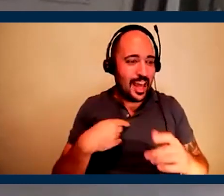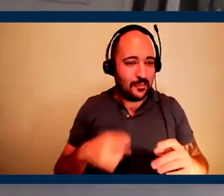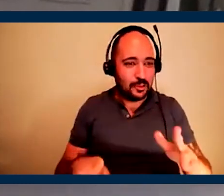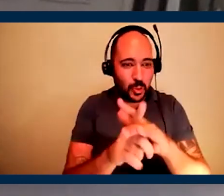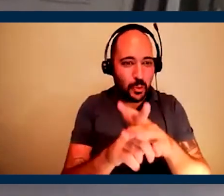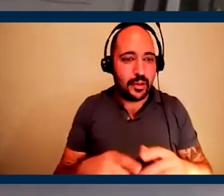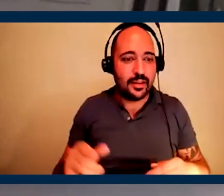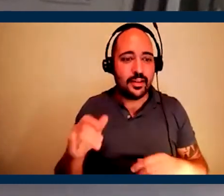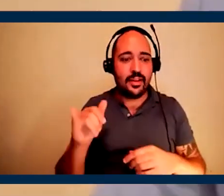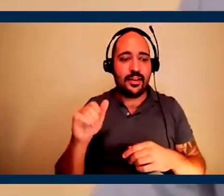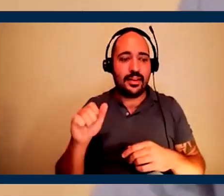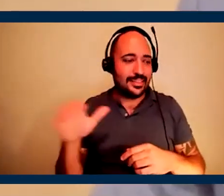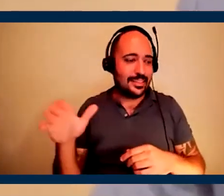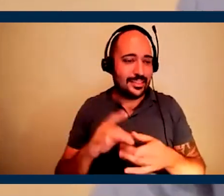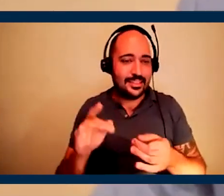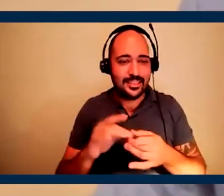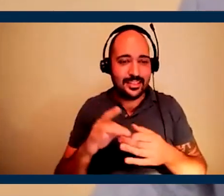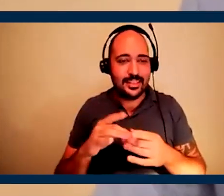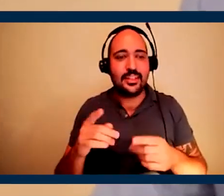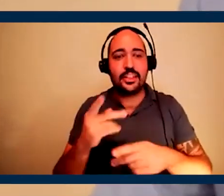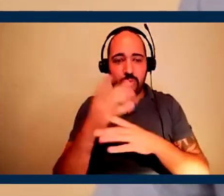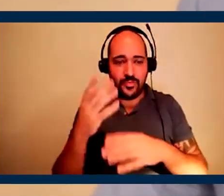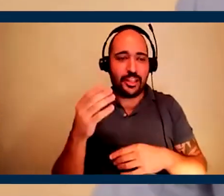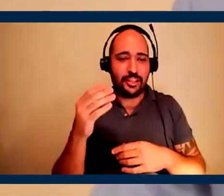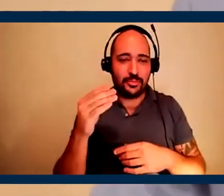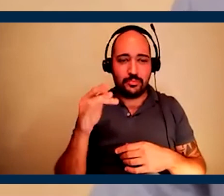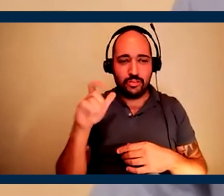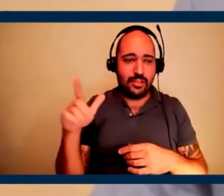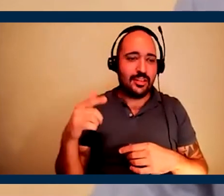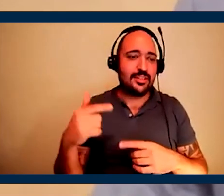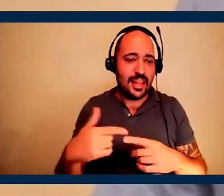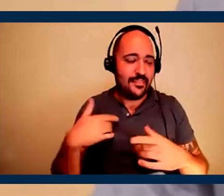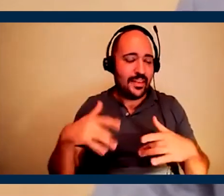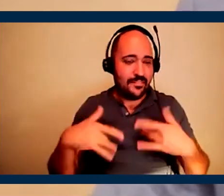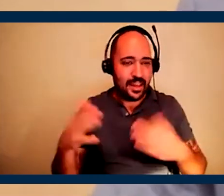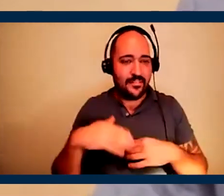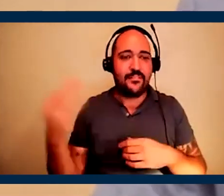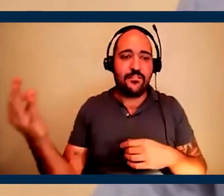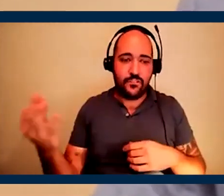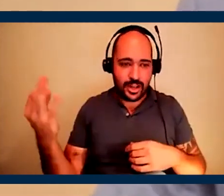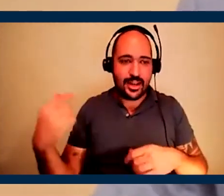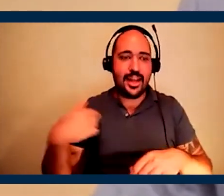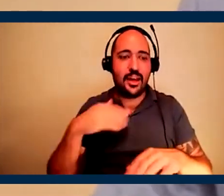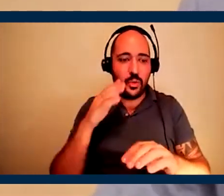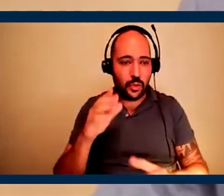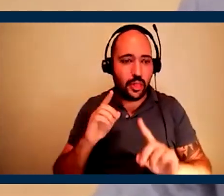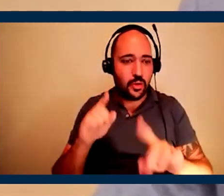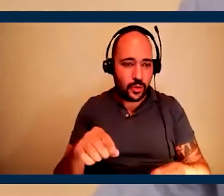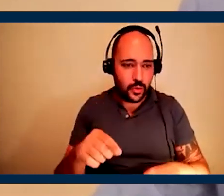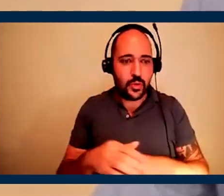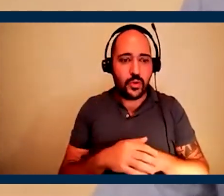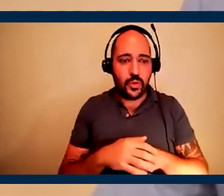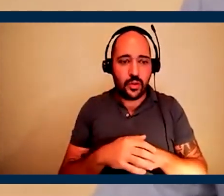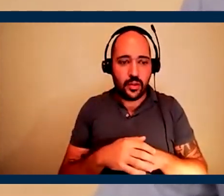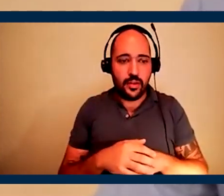know, like Isaac said, Supervisor Mitchell has an event on Friday that I will likely be at. And of